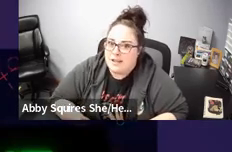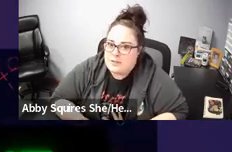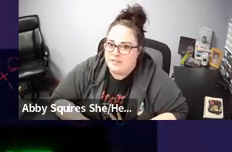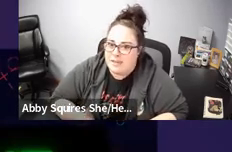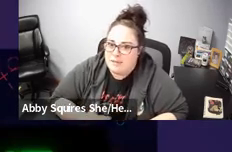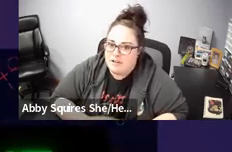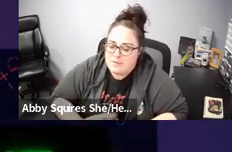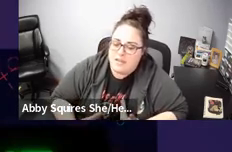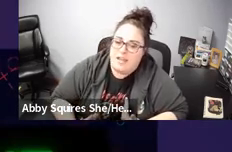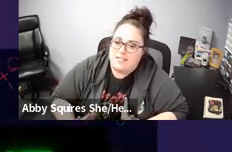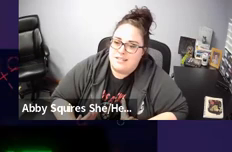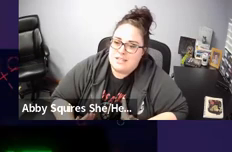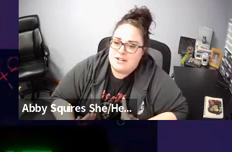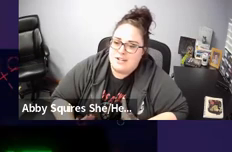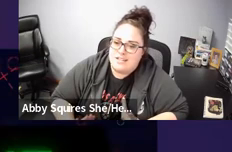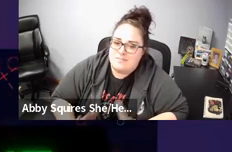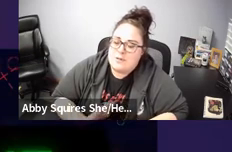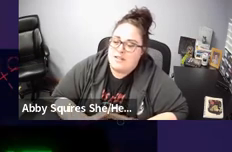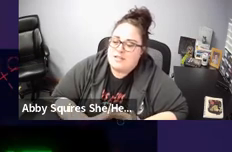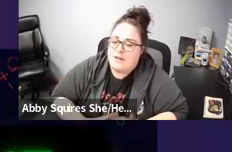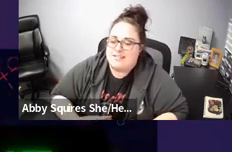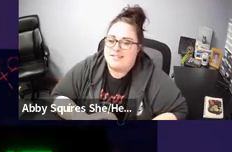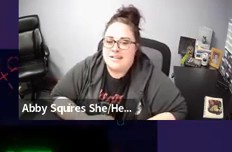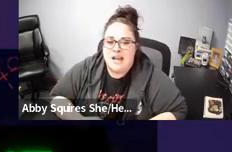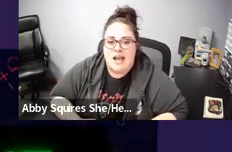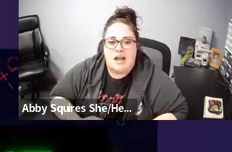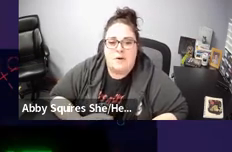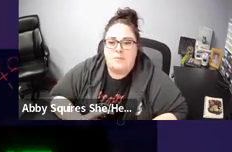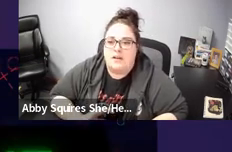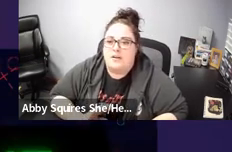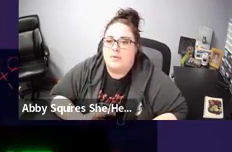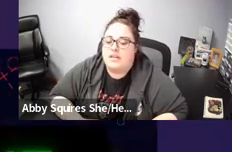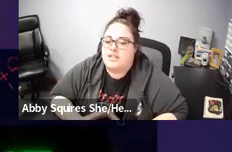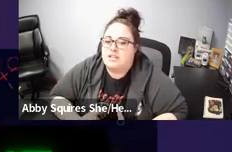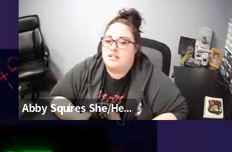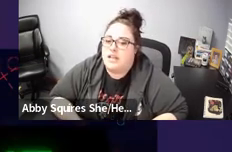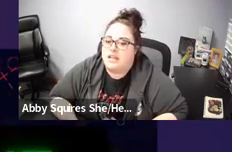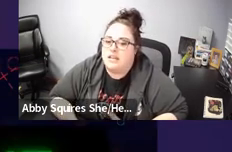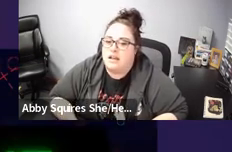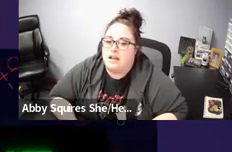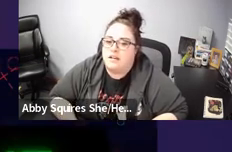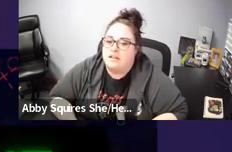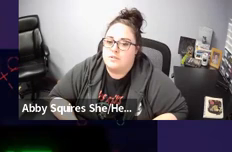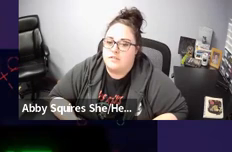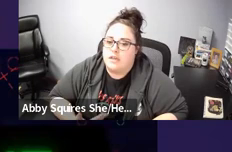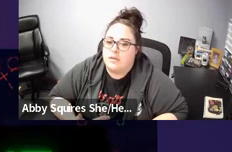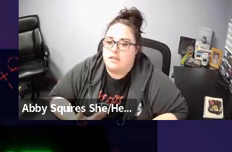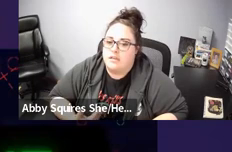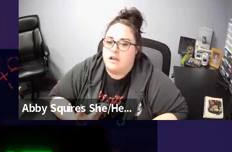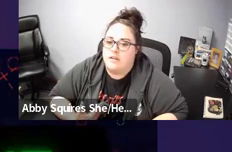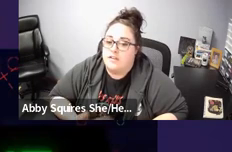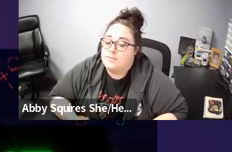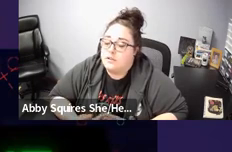there any inclusive gaming groups? Why, yes. Yes, there is. I'm so glad you asked. We just created an inclusive